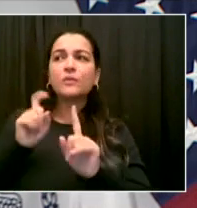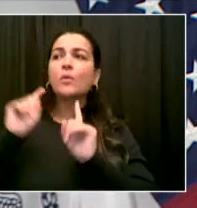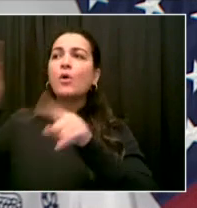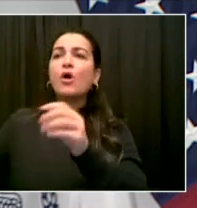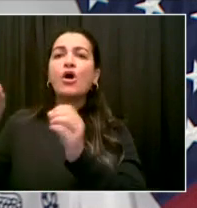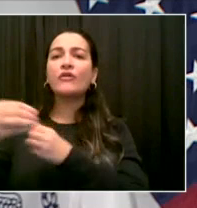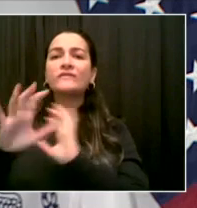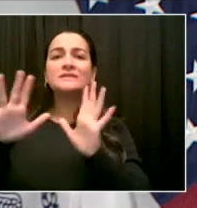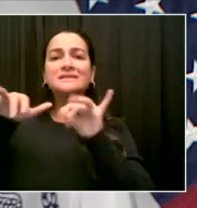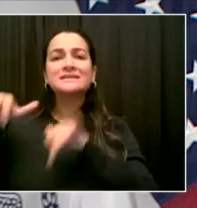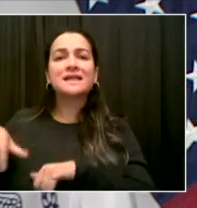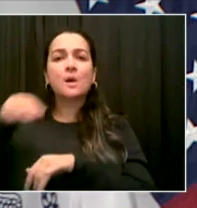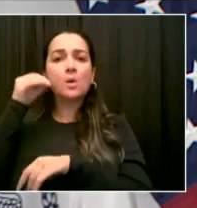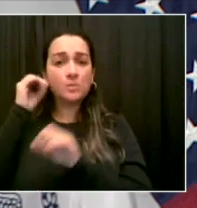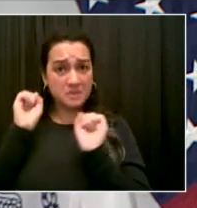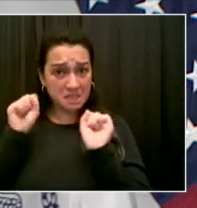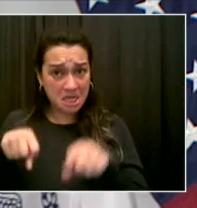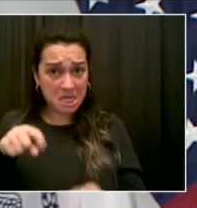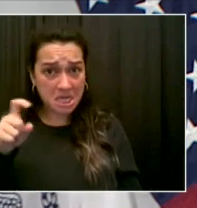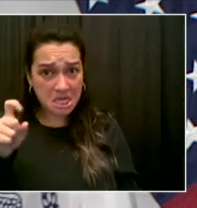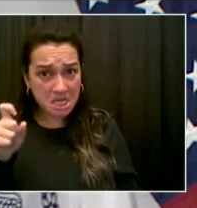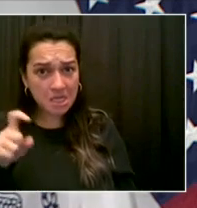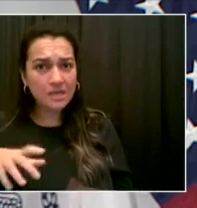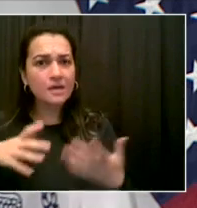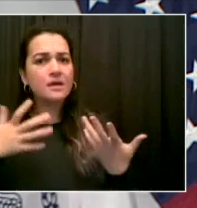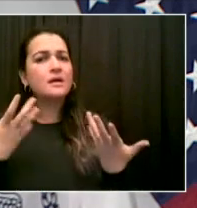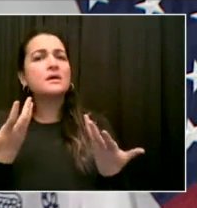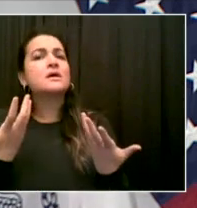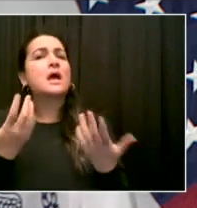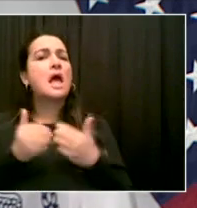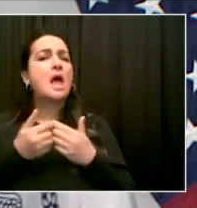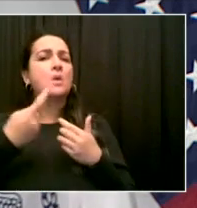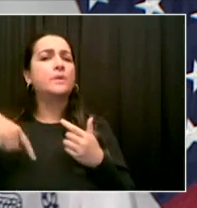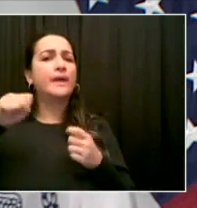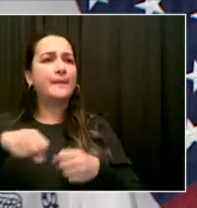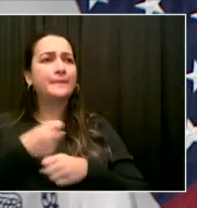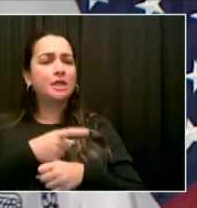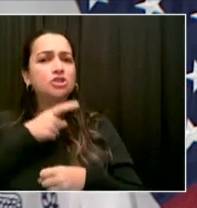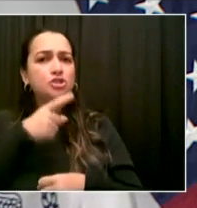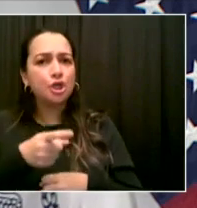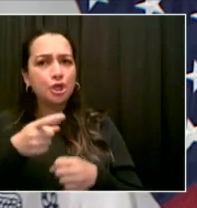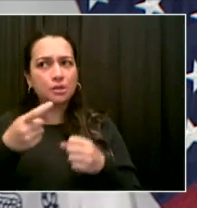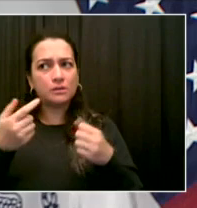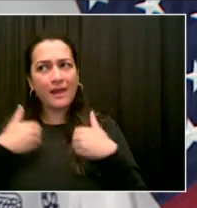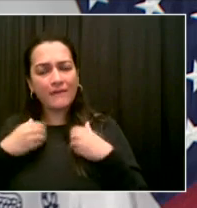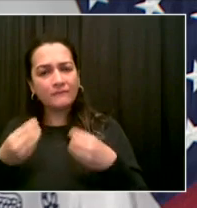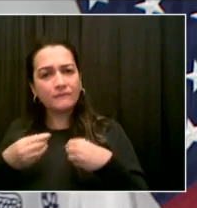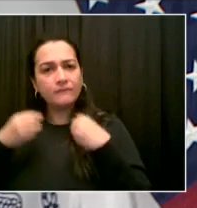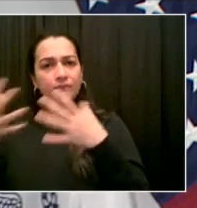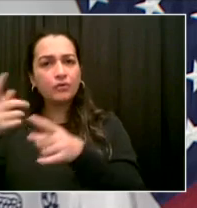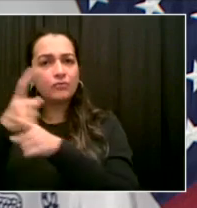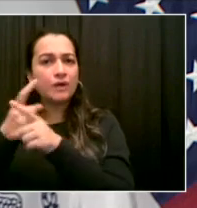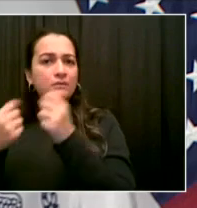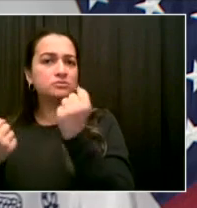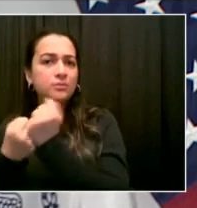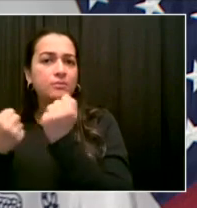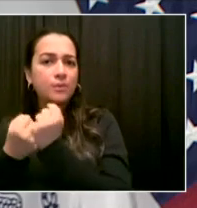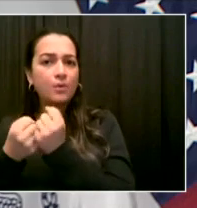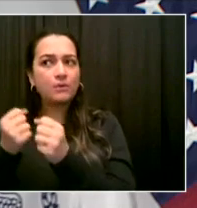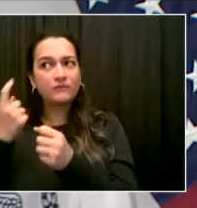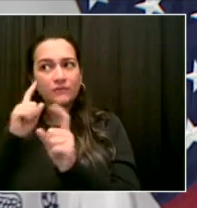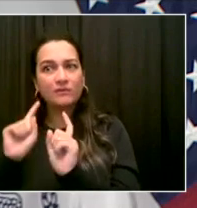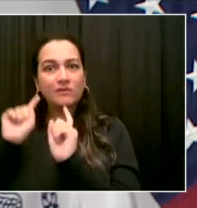no question in my mind. People get a lot more done in person. There's a lot more teamwork. There's a lot more